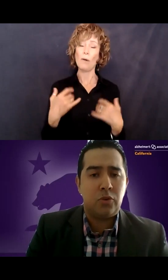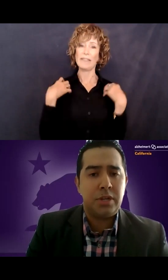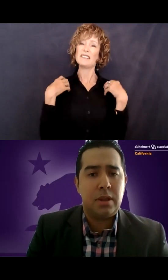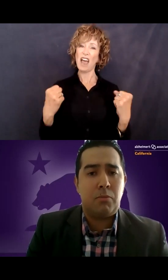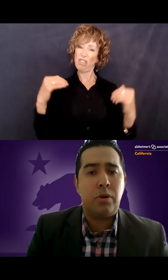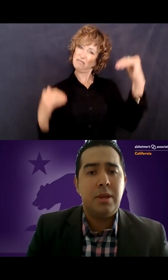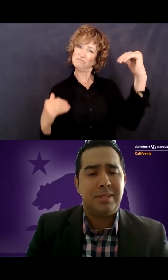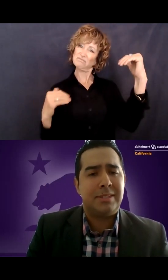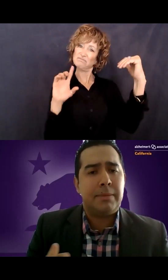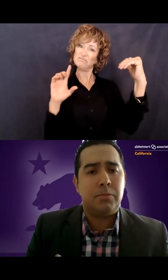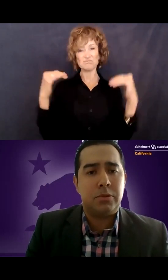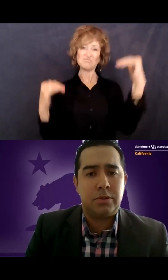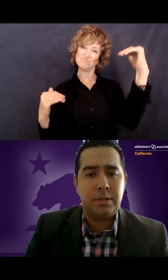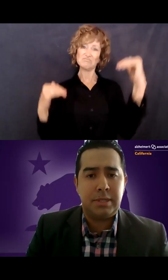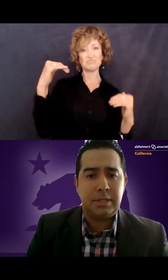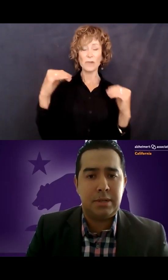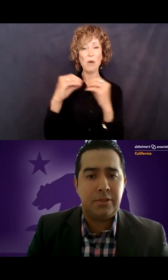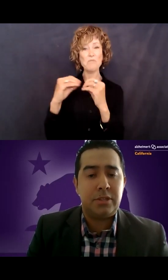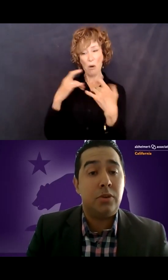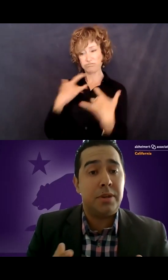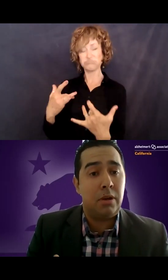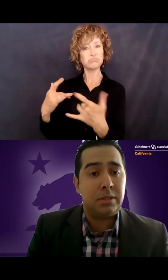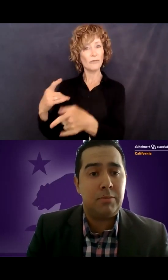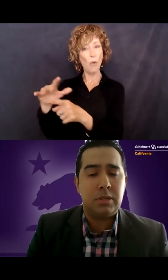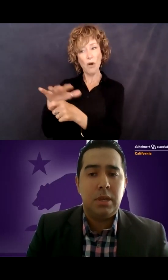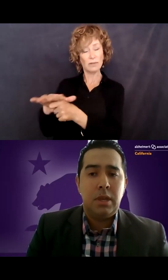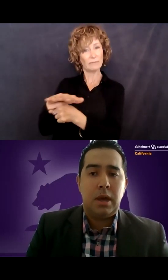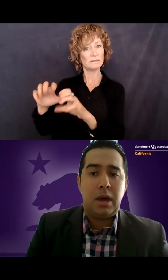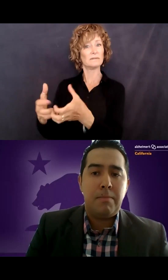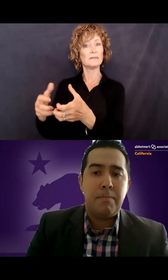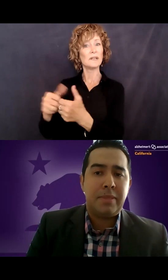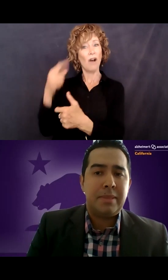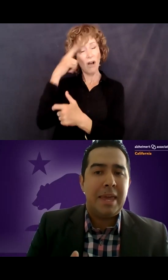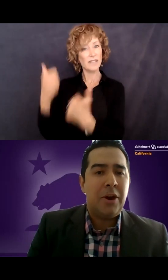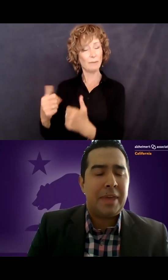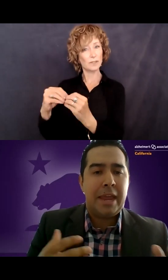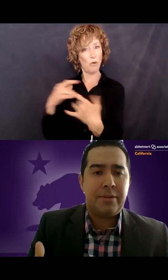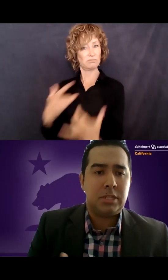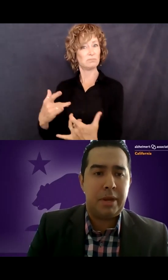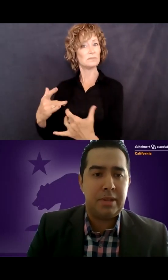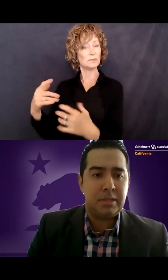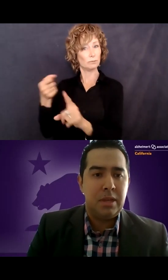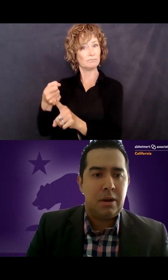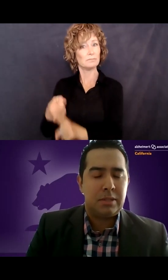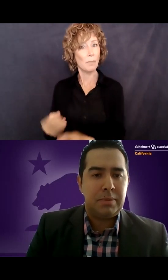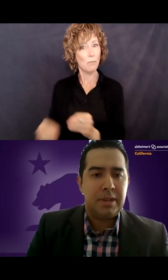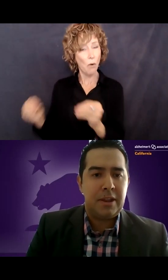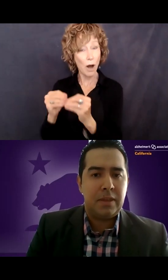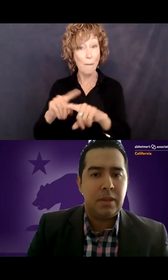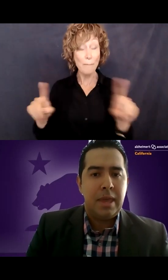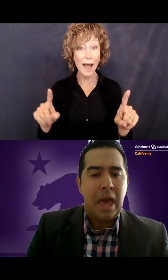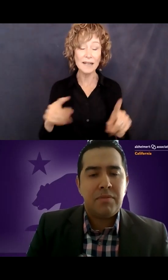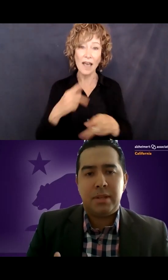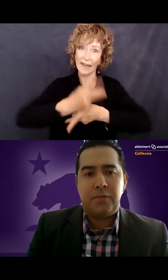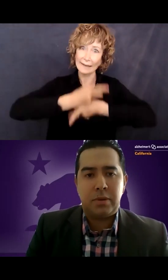communities, unfortunately, are more susceptible to certain diseases than others, including Alzheimer's. But the healthcare disparities are something that I